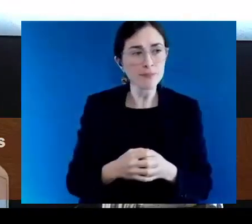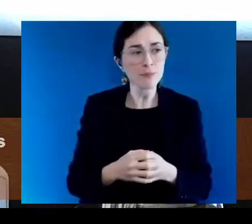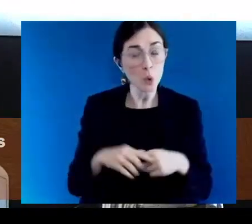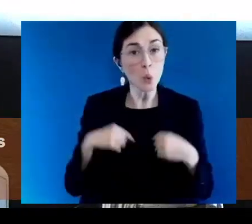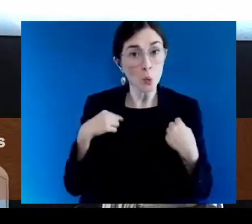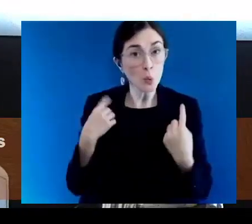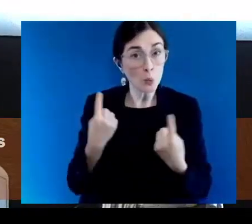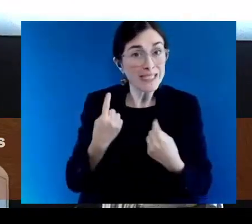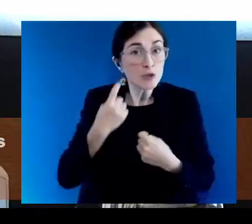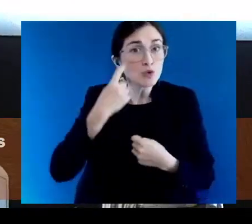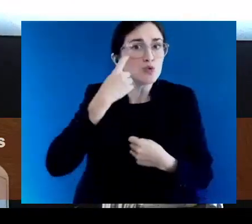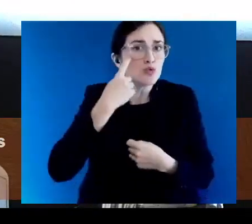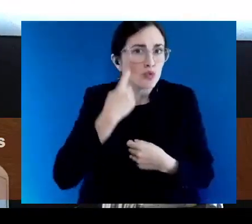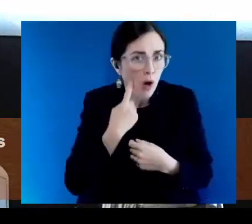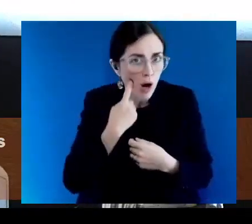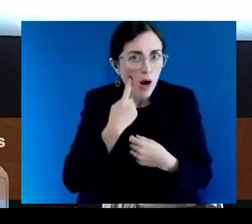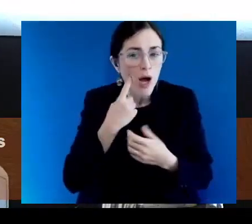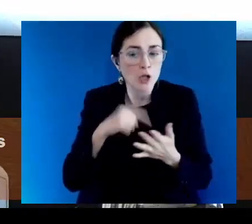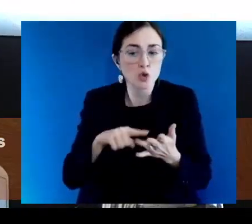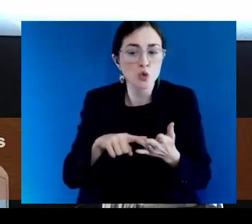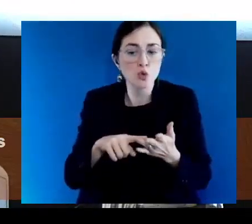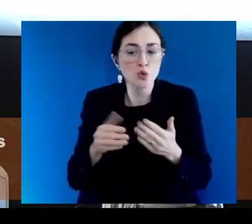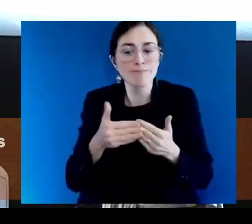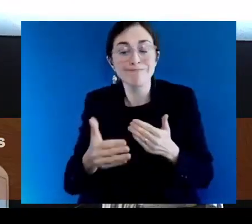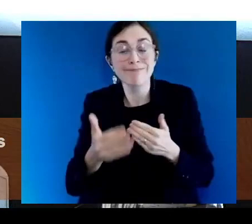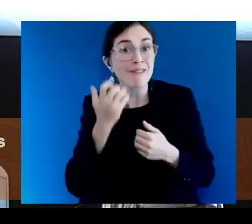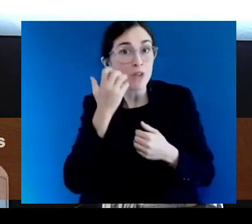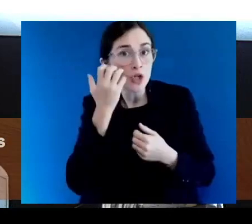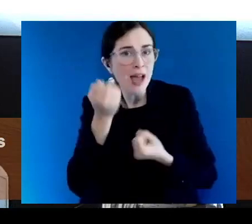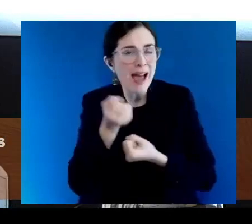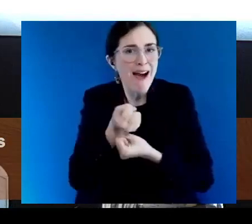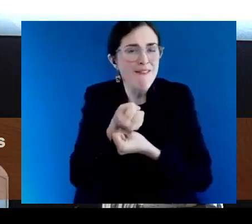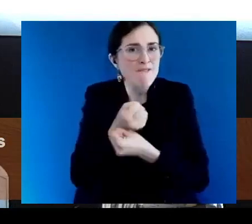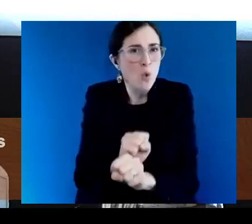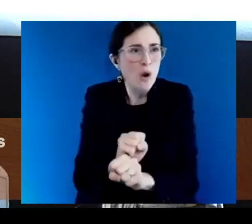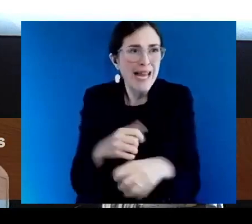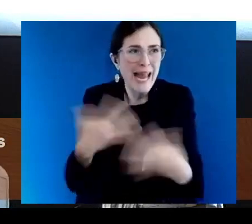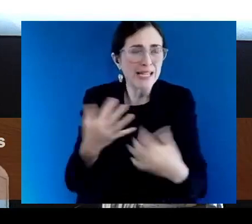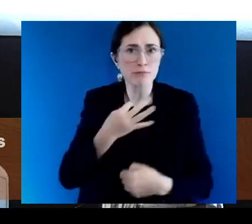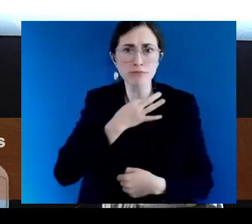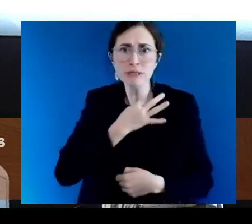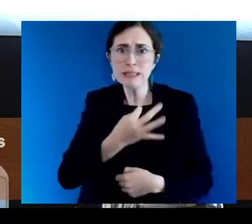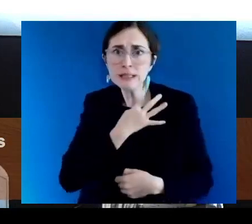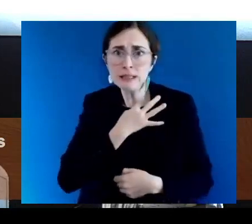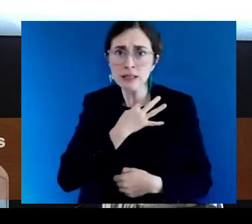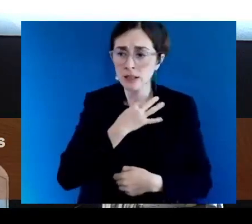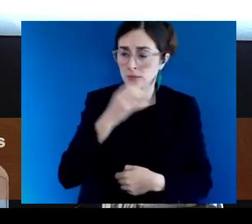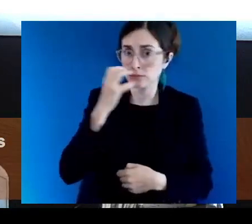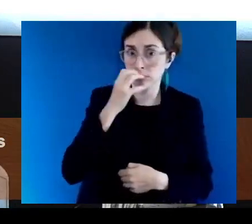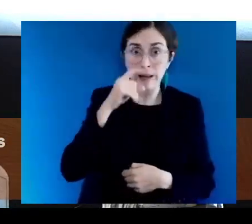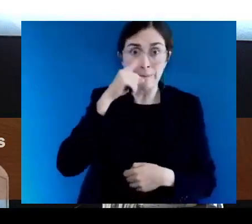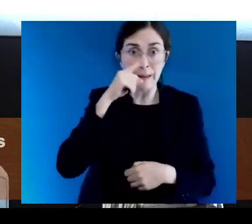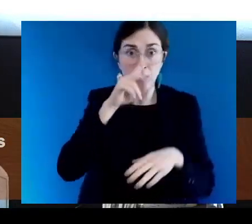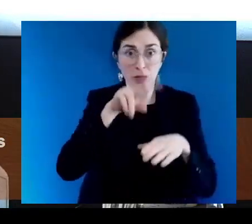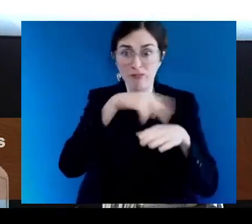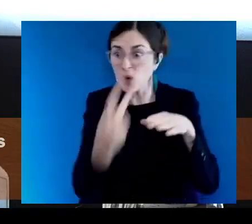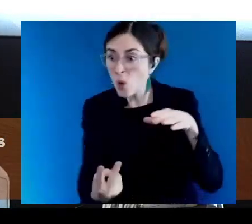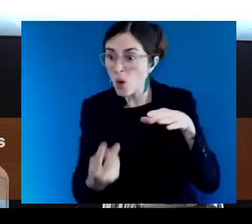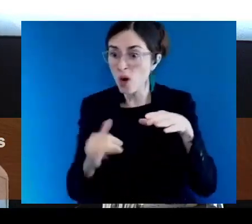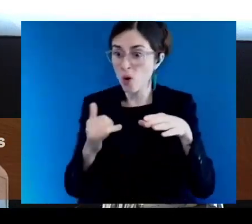into the future to avoid the massive risk and liabilities falling on the state